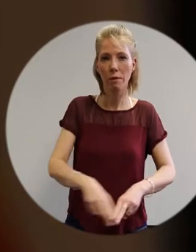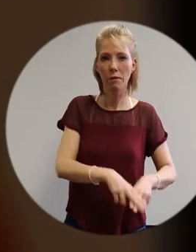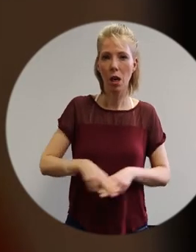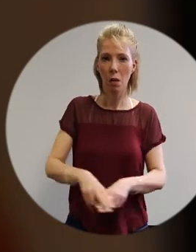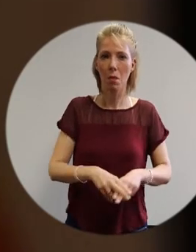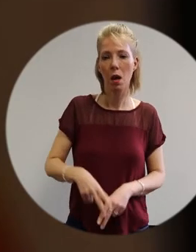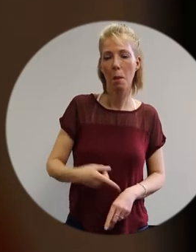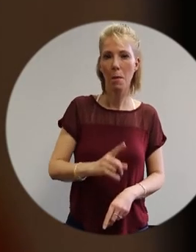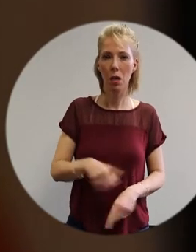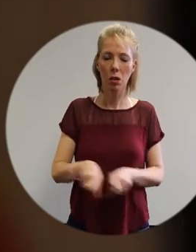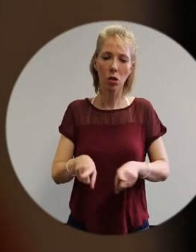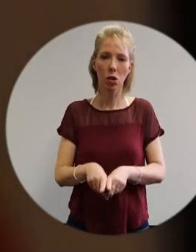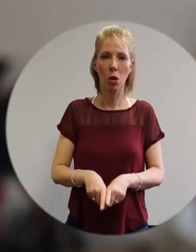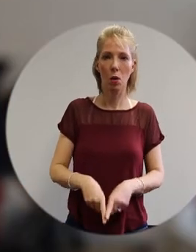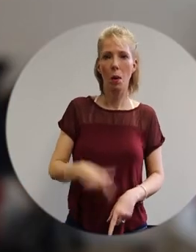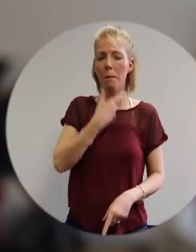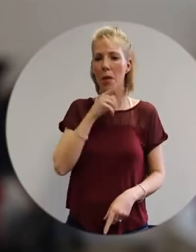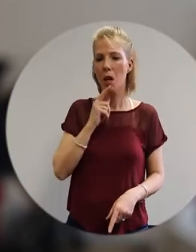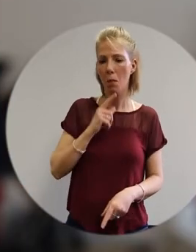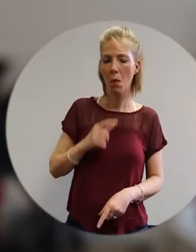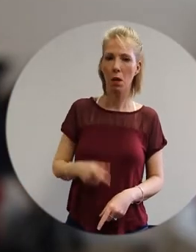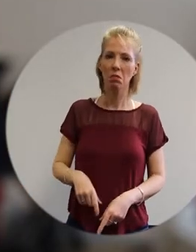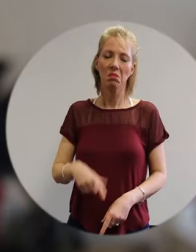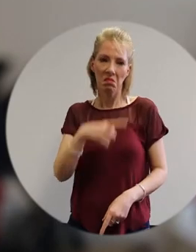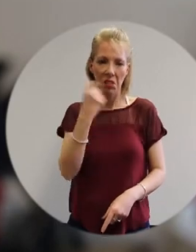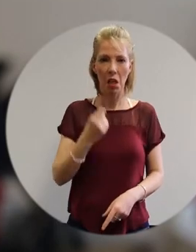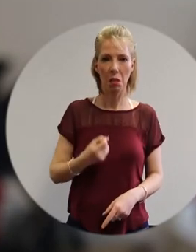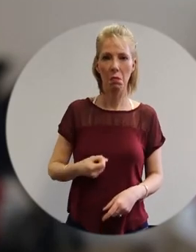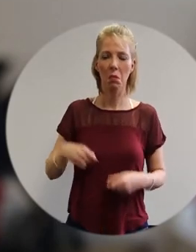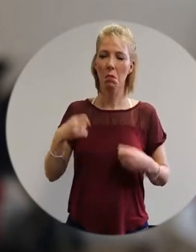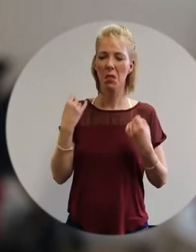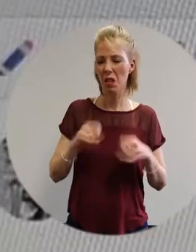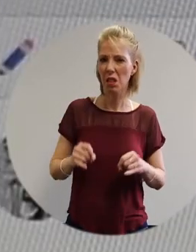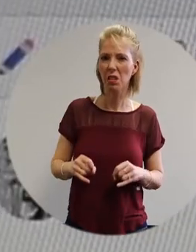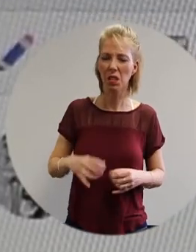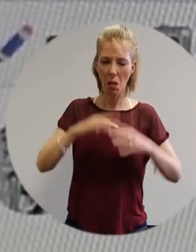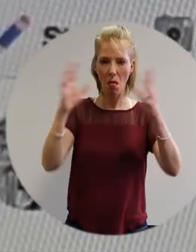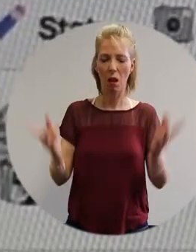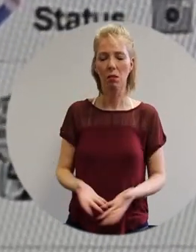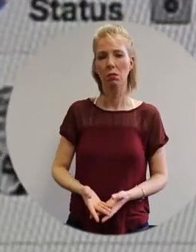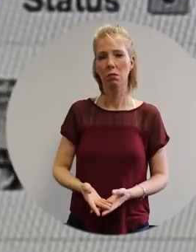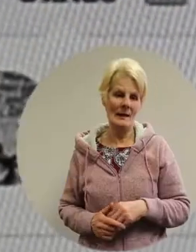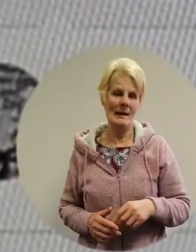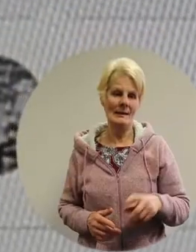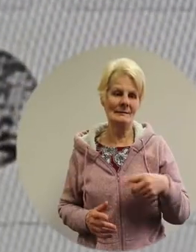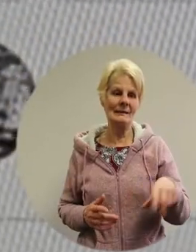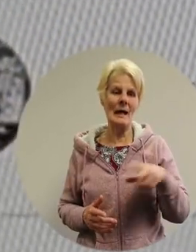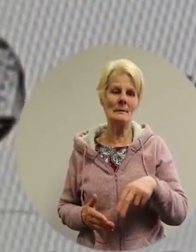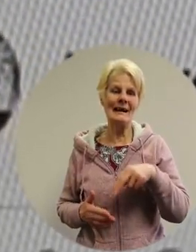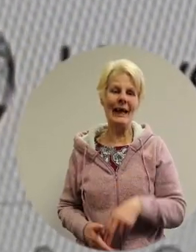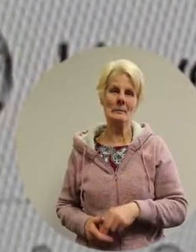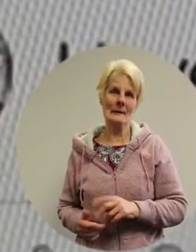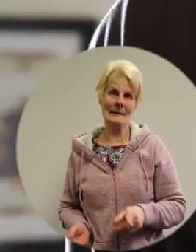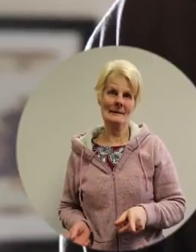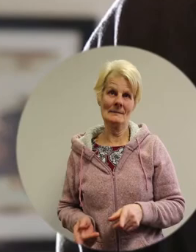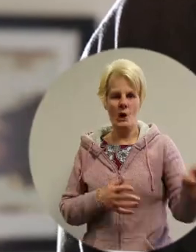Social media is a great way to keep in touch with friends and family but people can also be mean online.